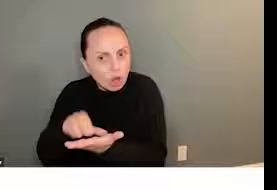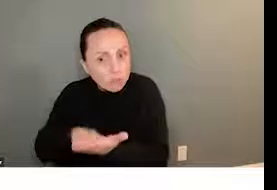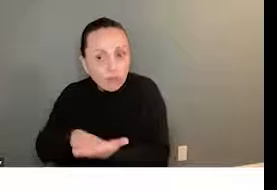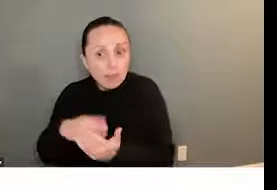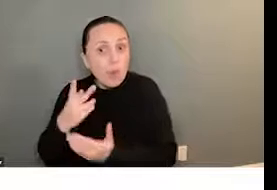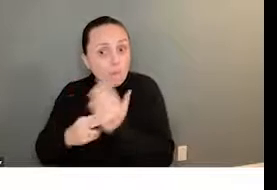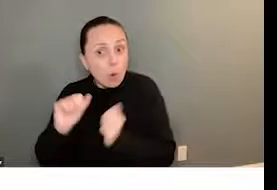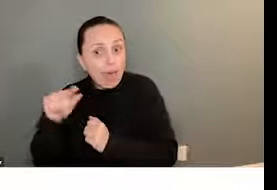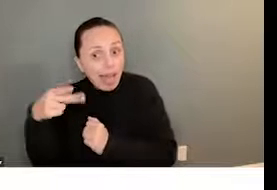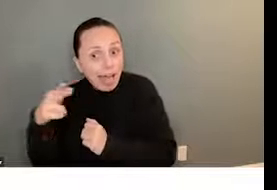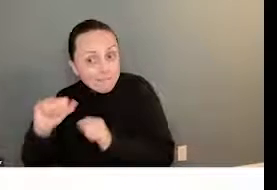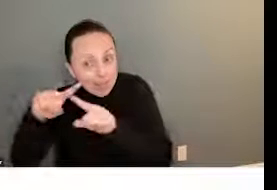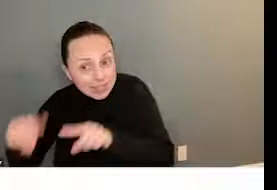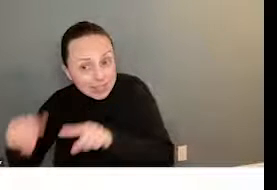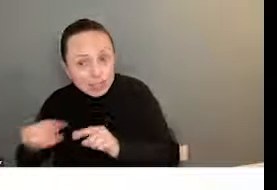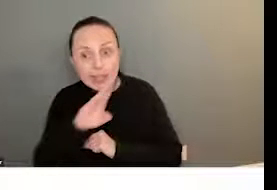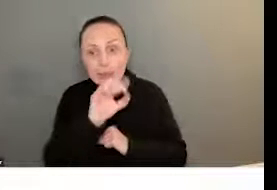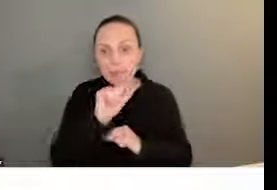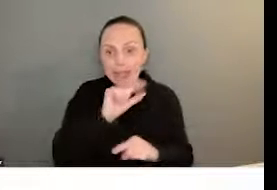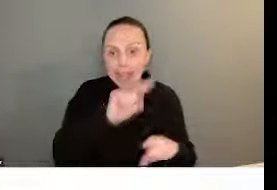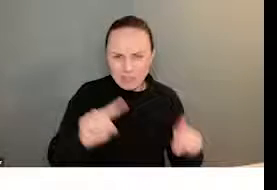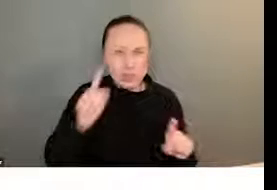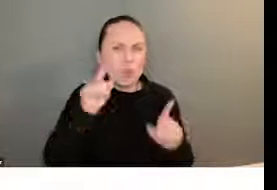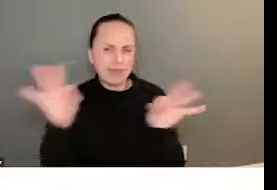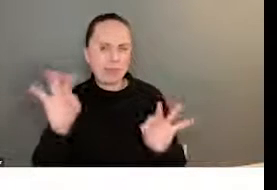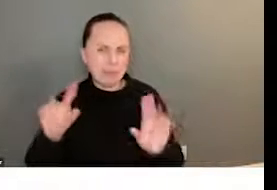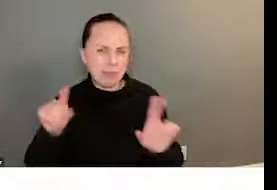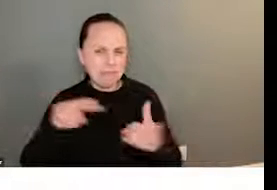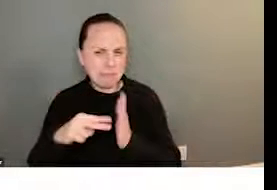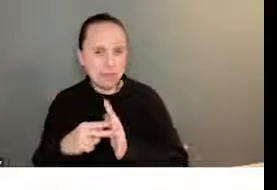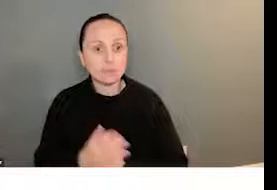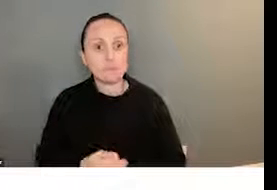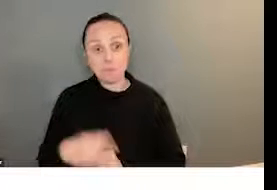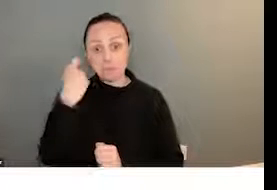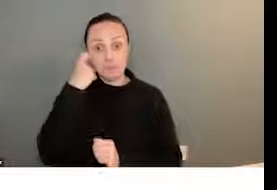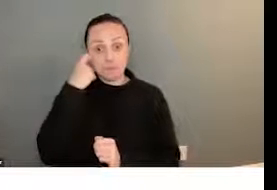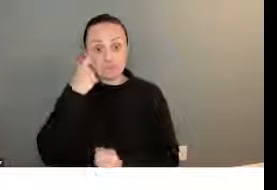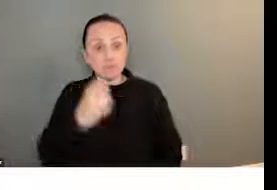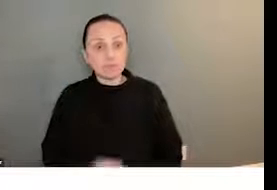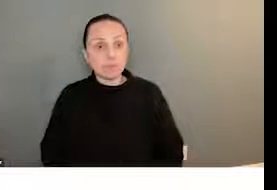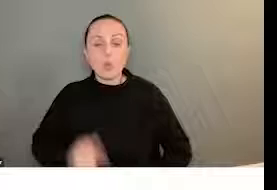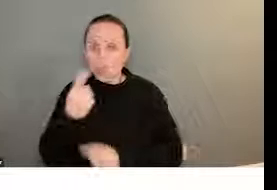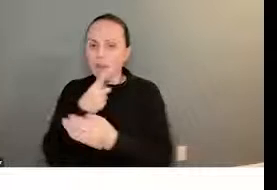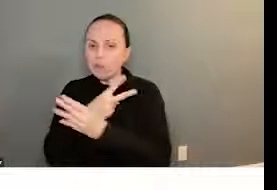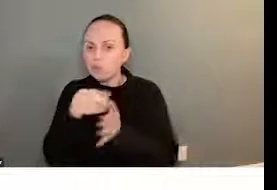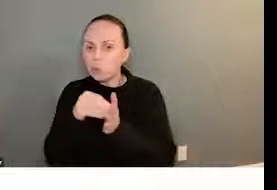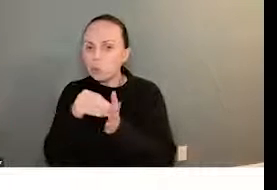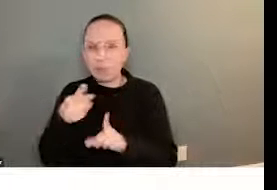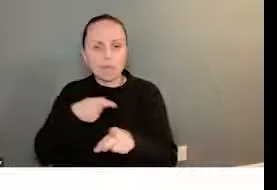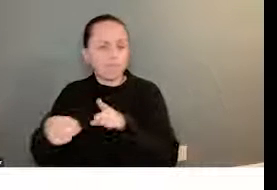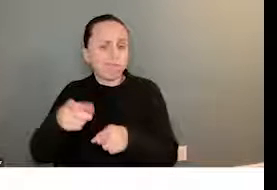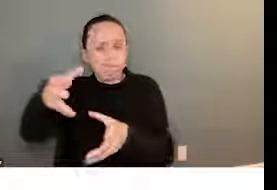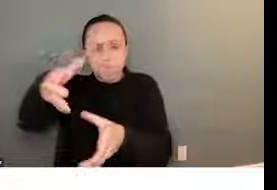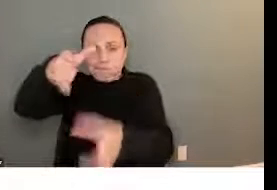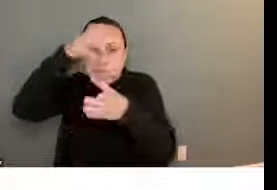and beta diversity. Let me explain. So recently, again, one of the graduate students who's a freaking rock star,